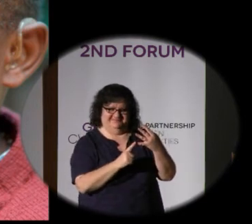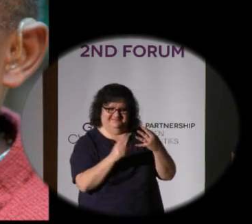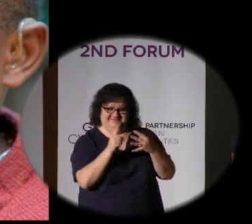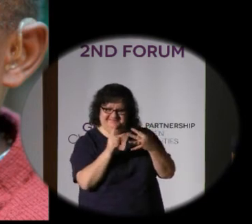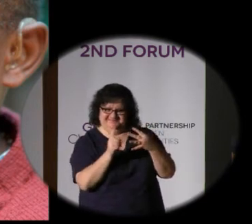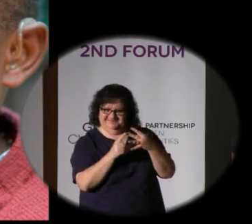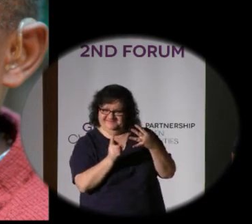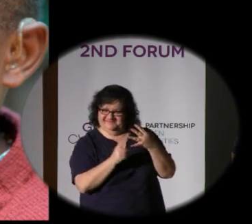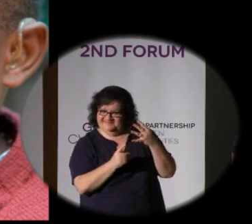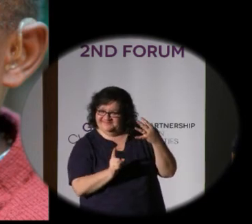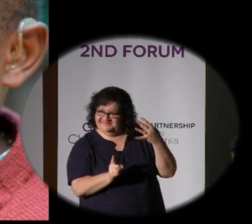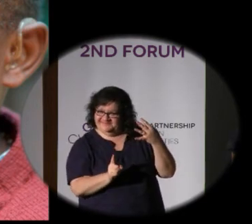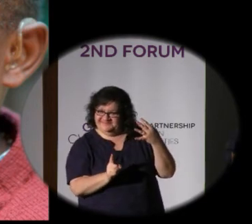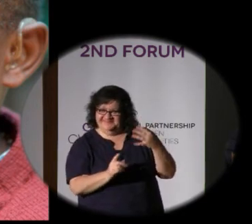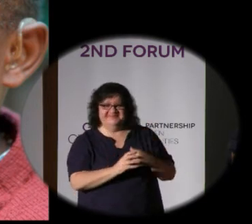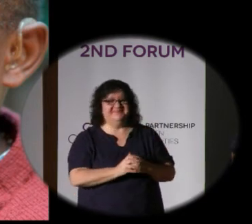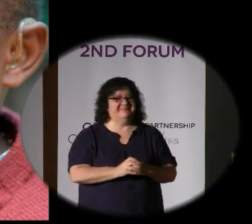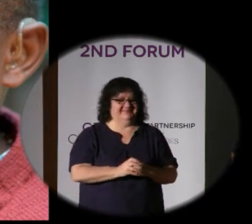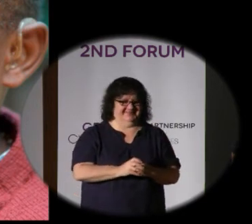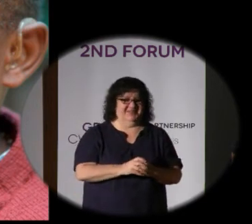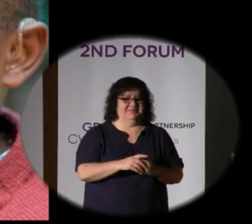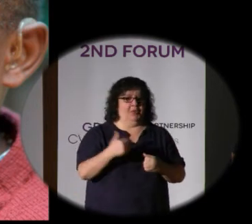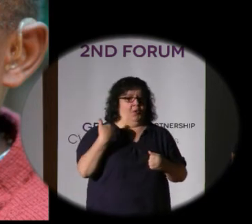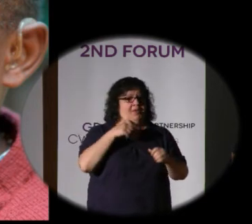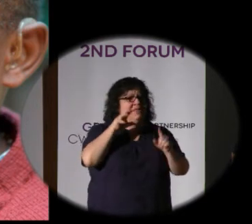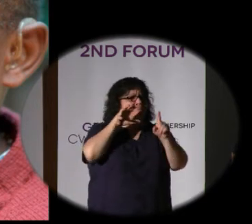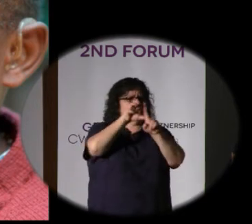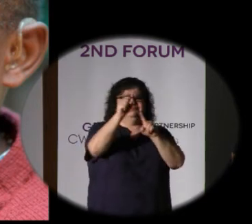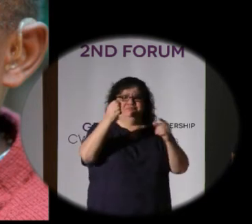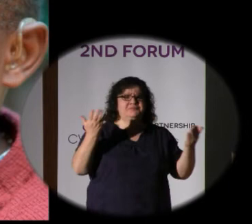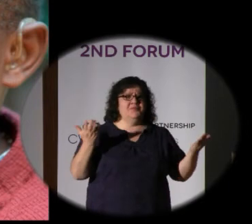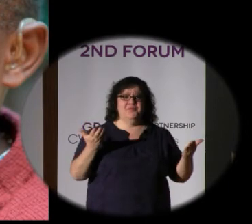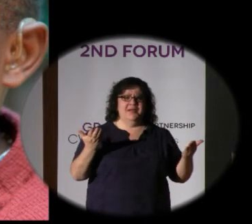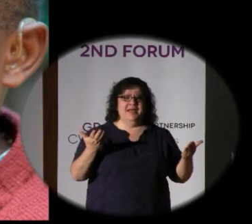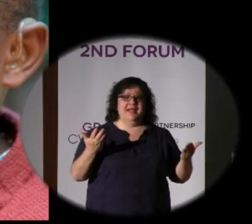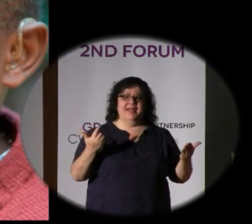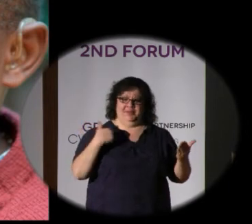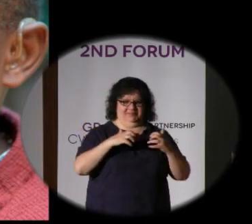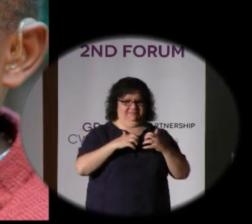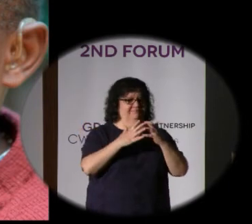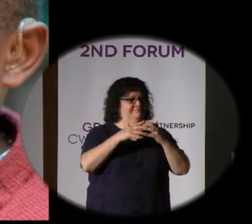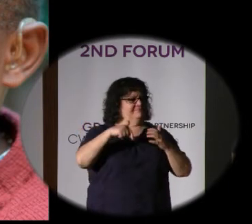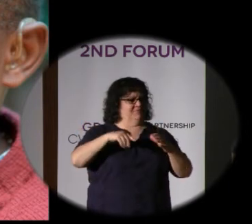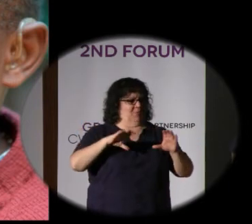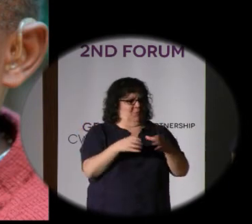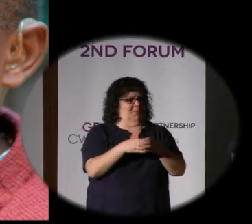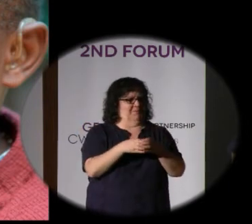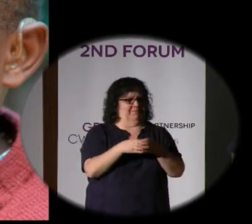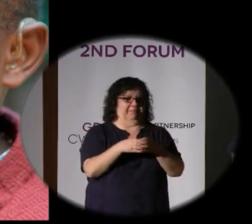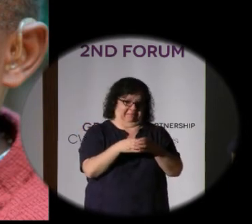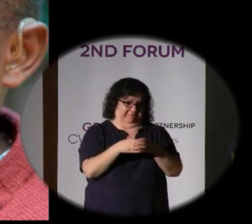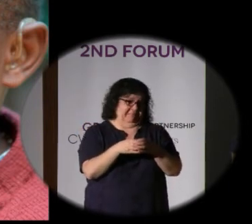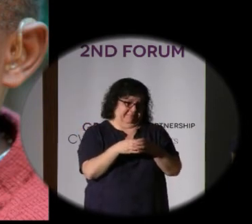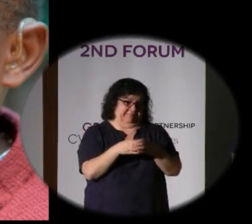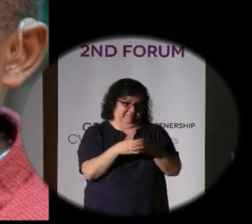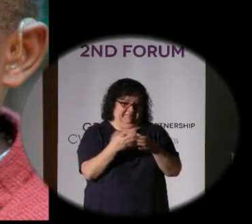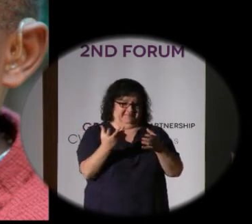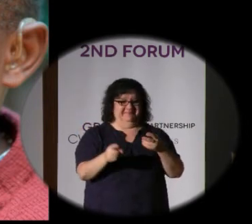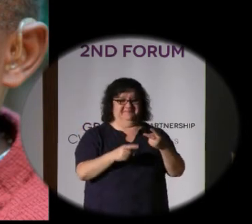of the task force, it is itself is a big achievement. Getting like-minded people and organizations together.